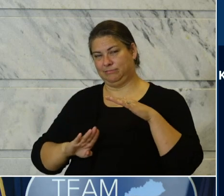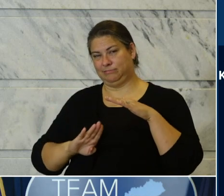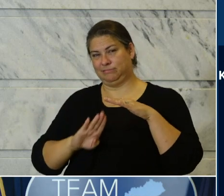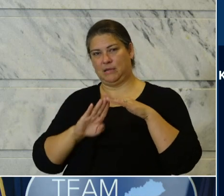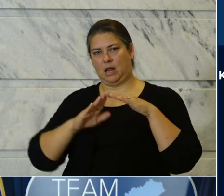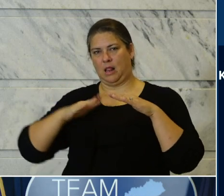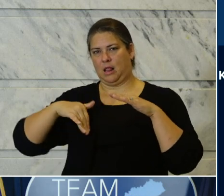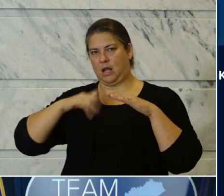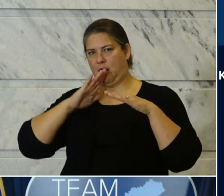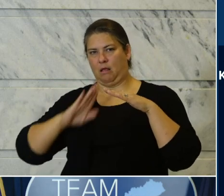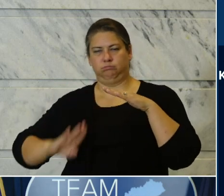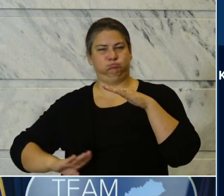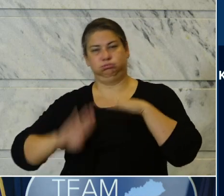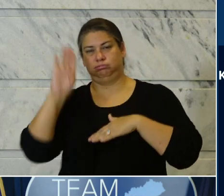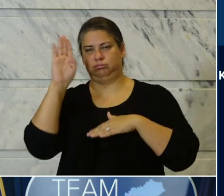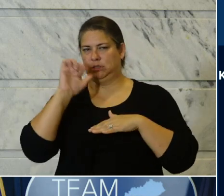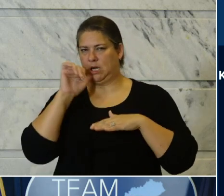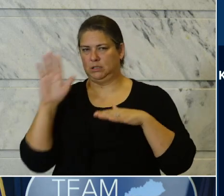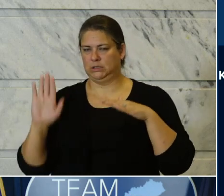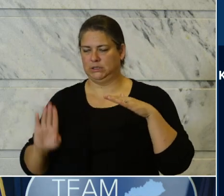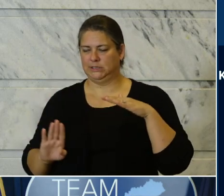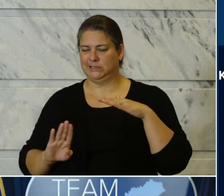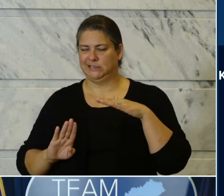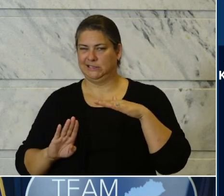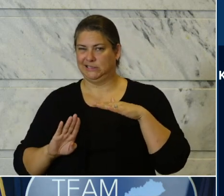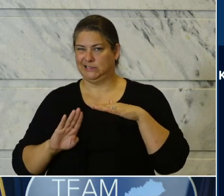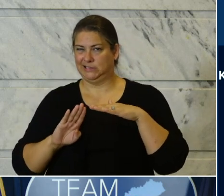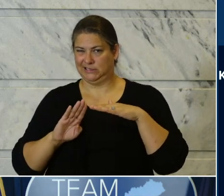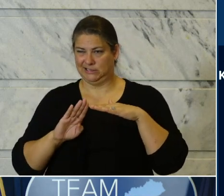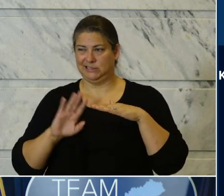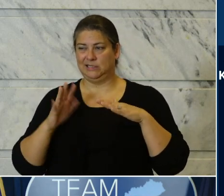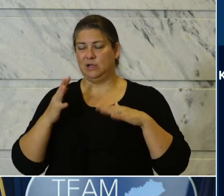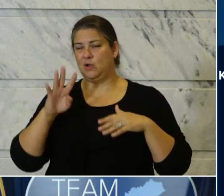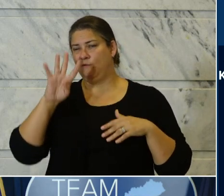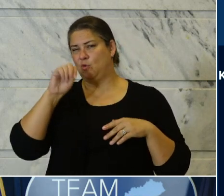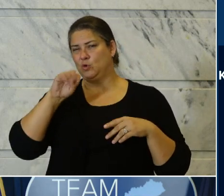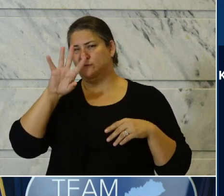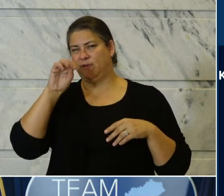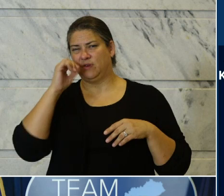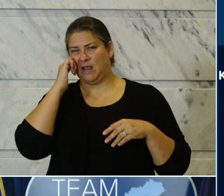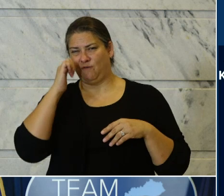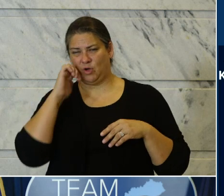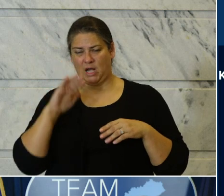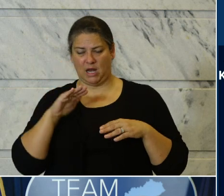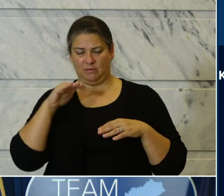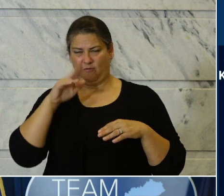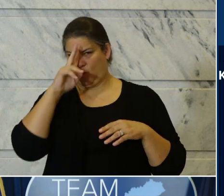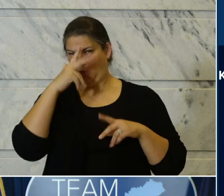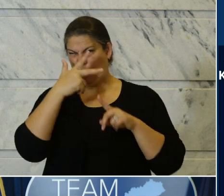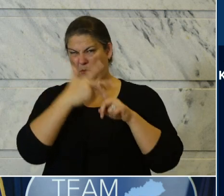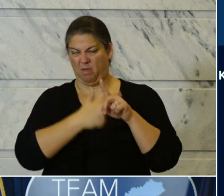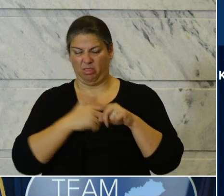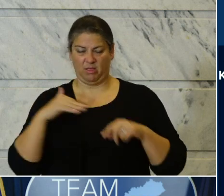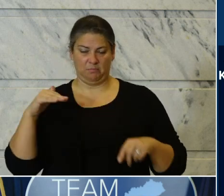day. Kentucky had a low plateau around 40 to 50 a day for about 3 months. Then it had an